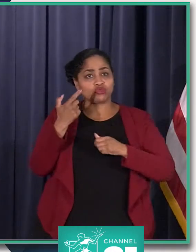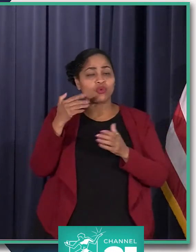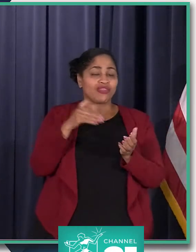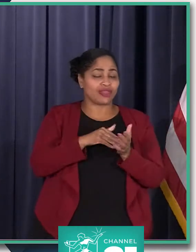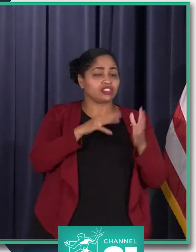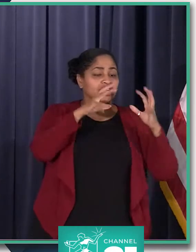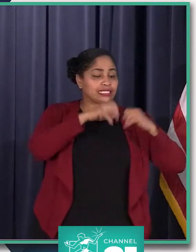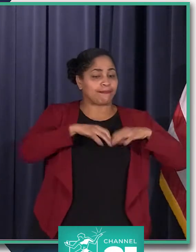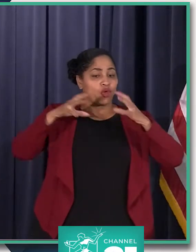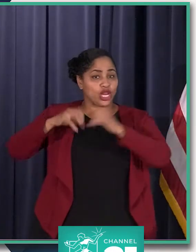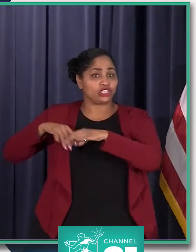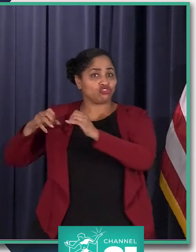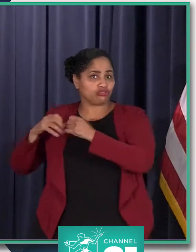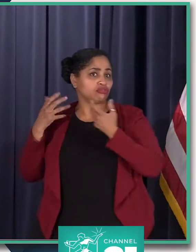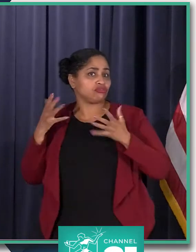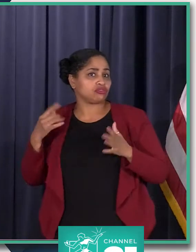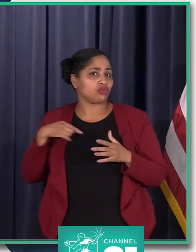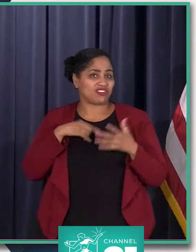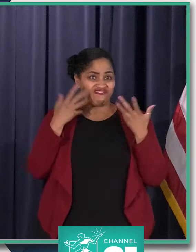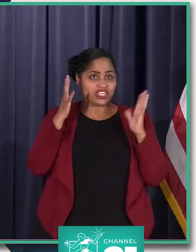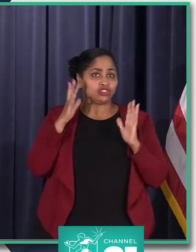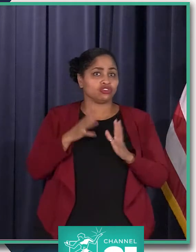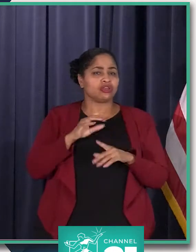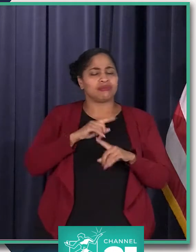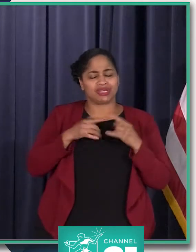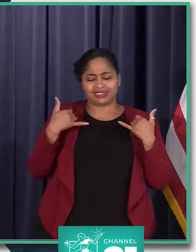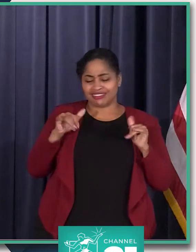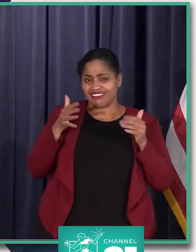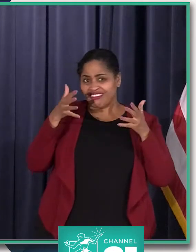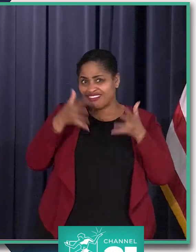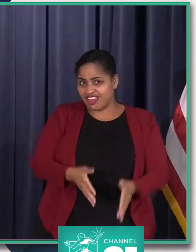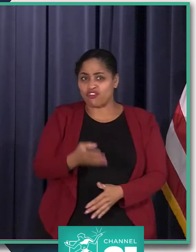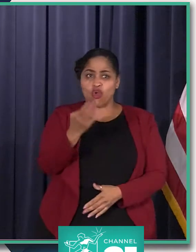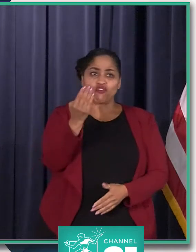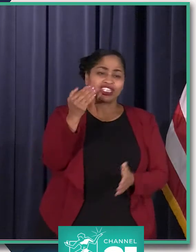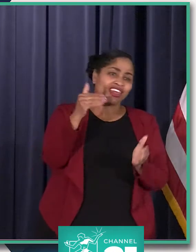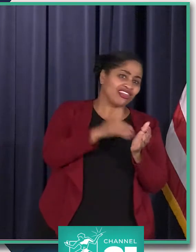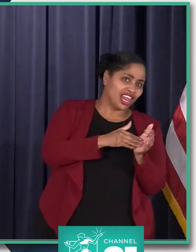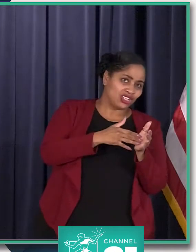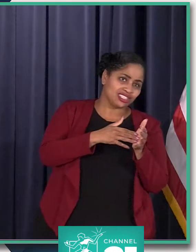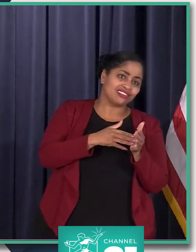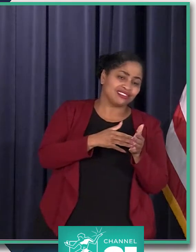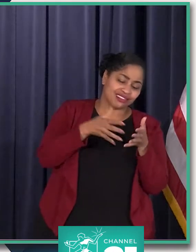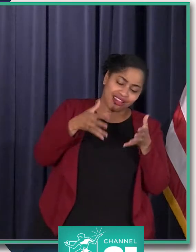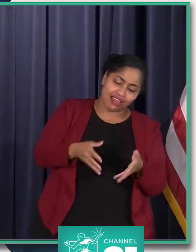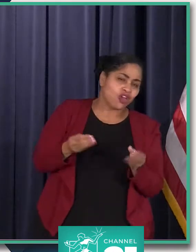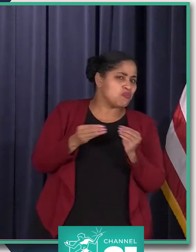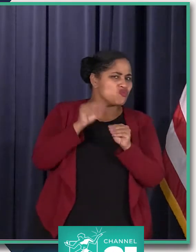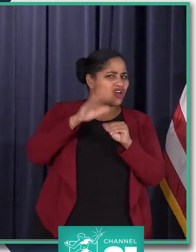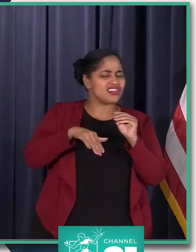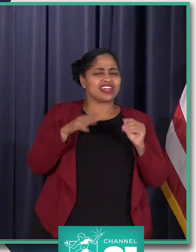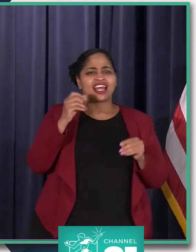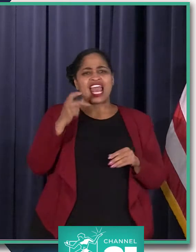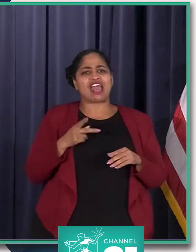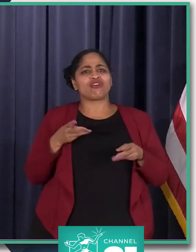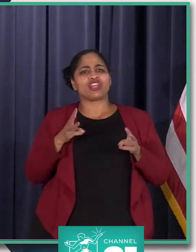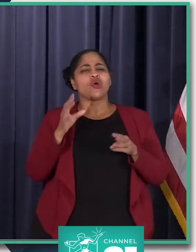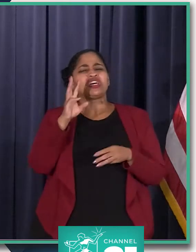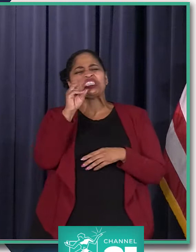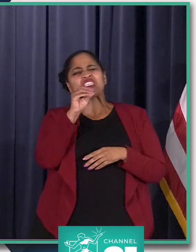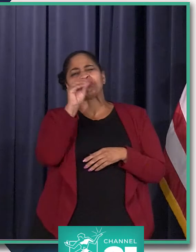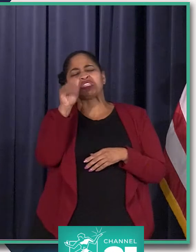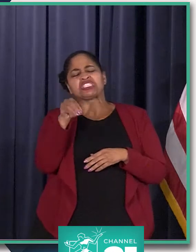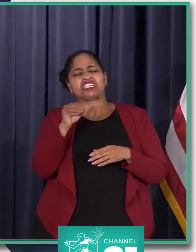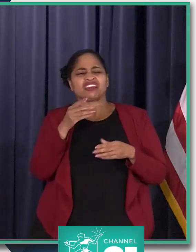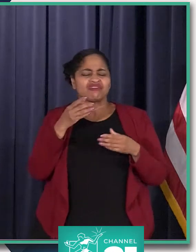21,000 demolitions that we have completed. But we've got 14,000 to go. We're more than halfway there. We're about 60% of the way home.